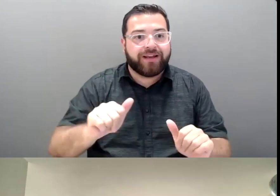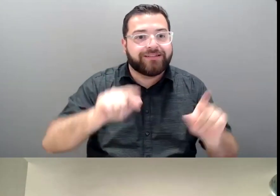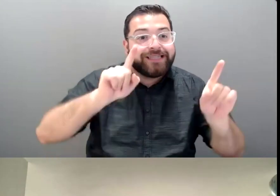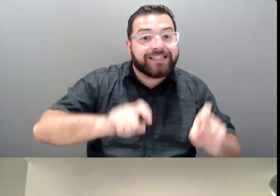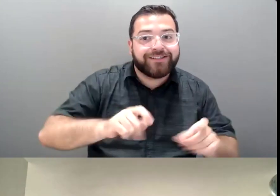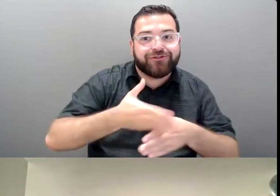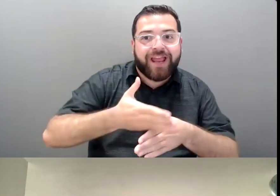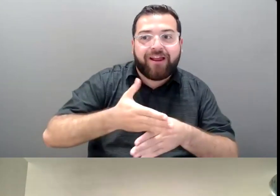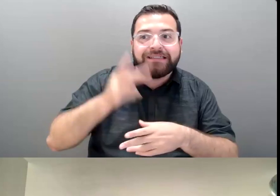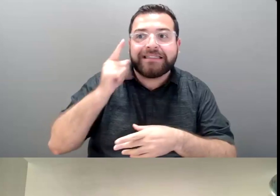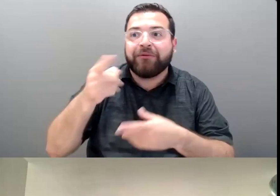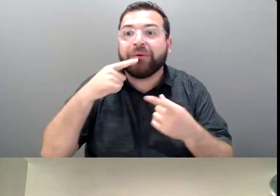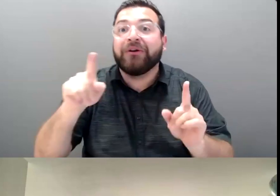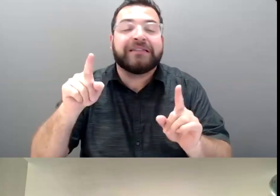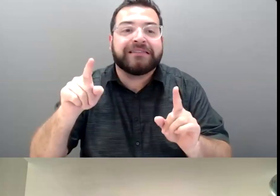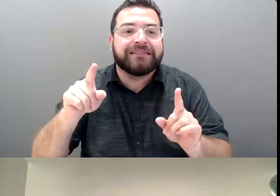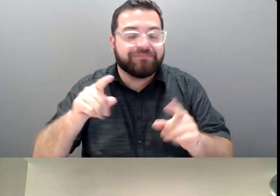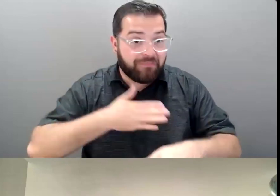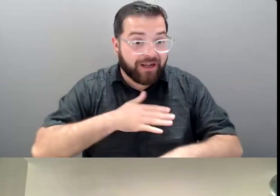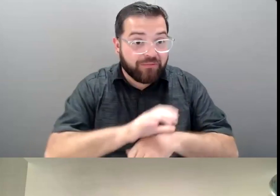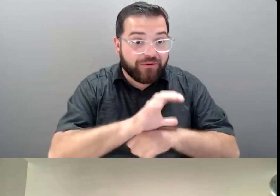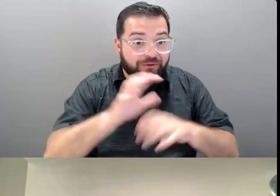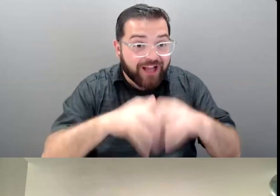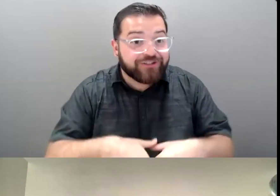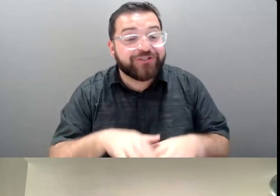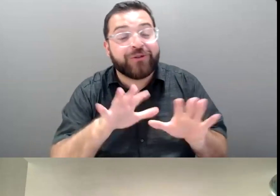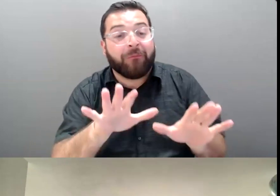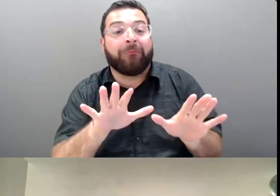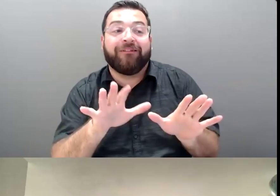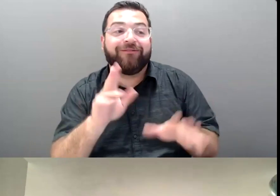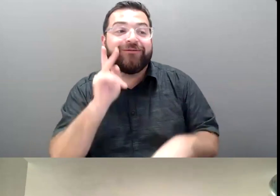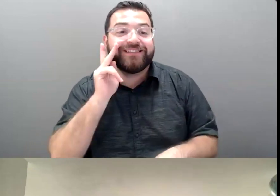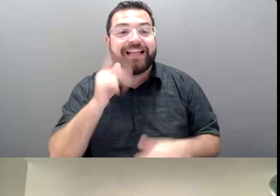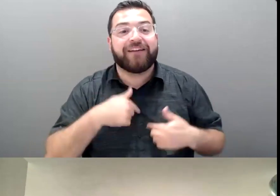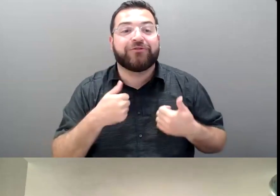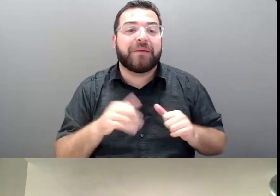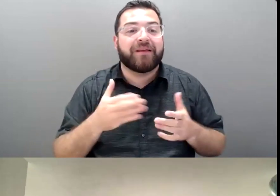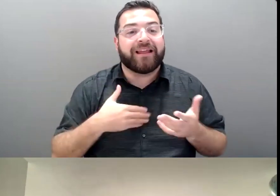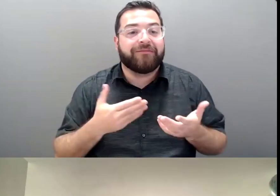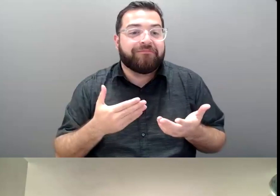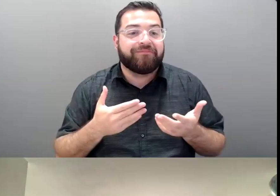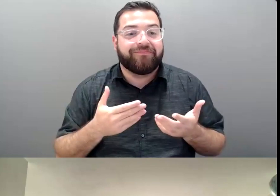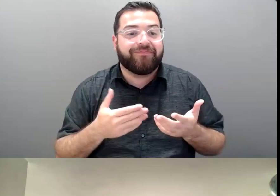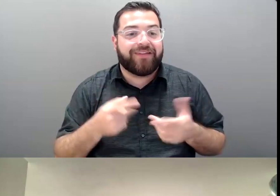but might do a partial screen share. Let me see.